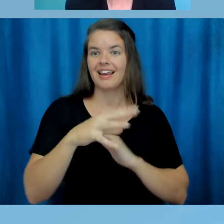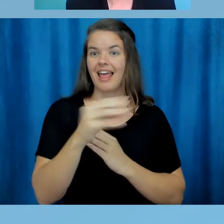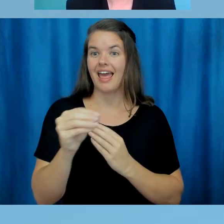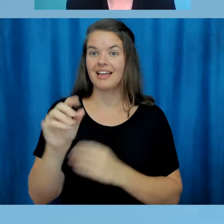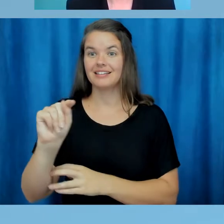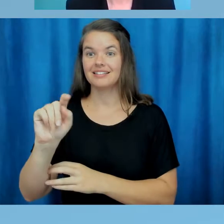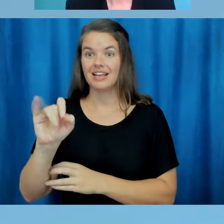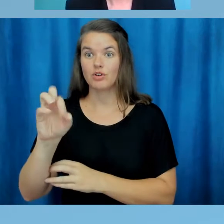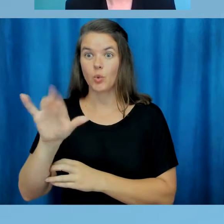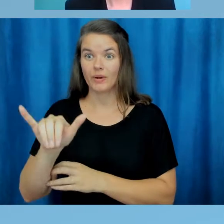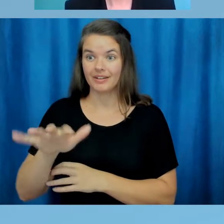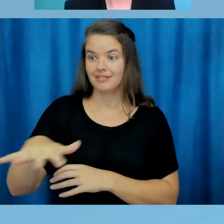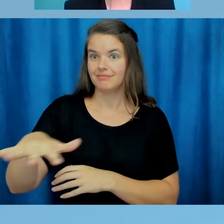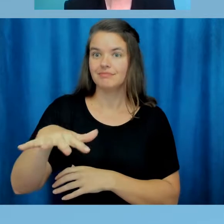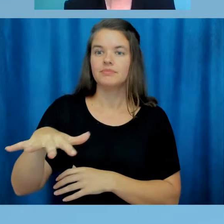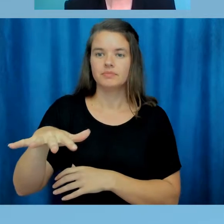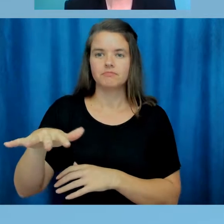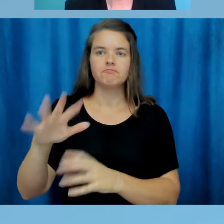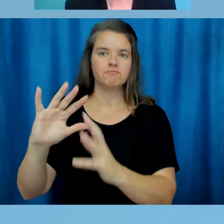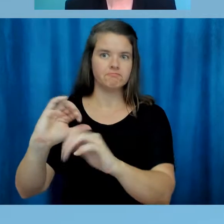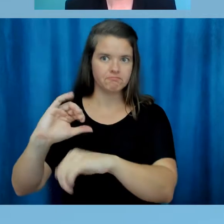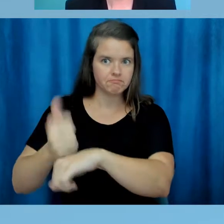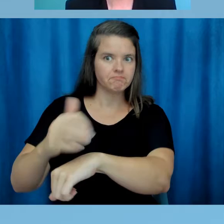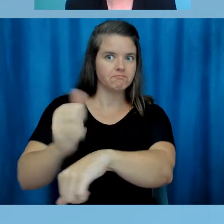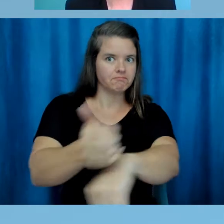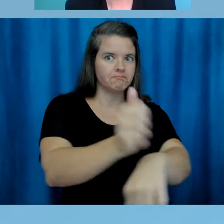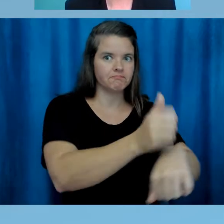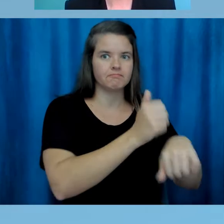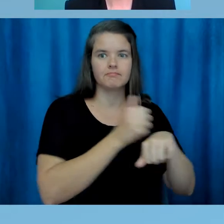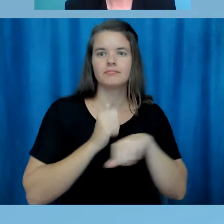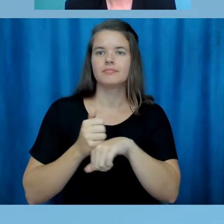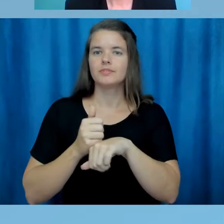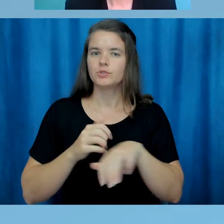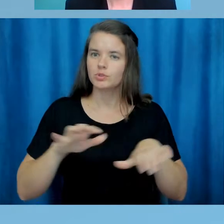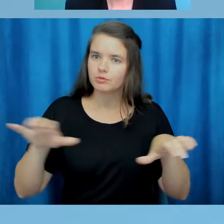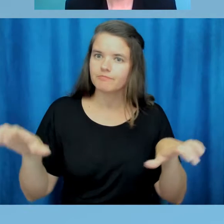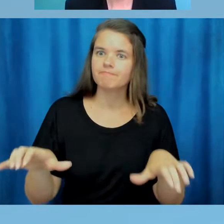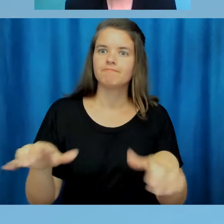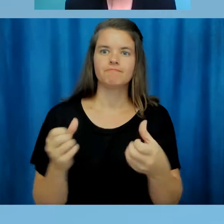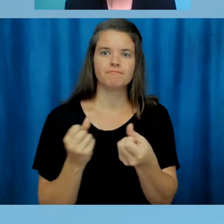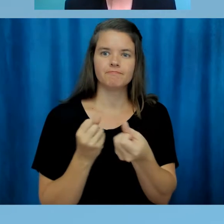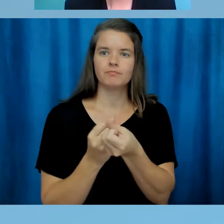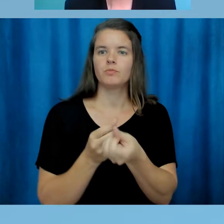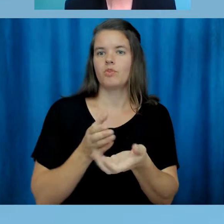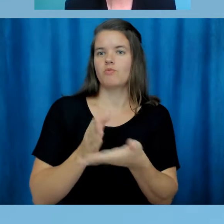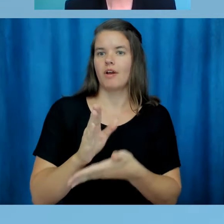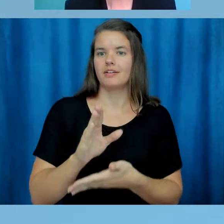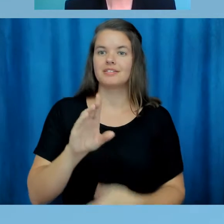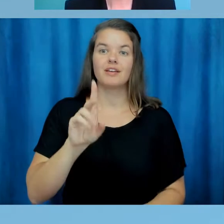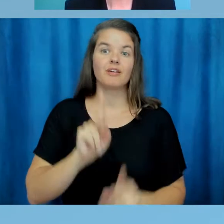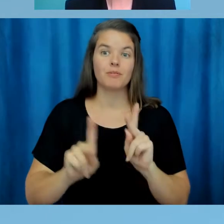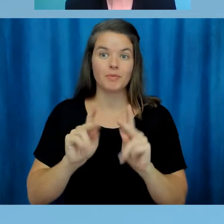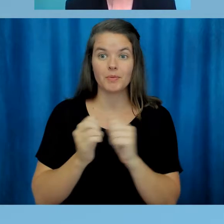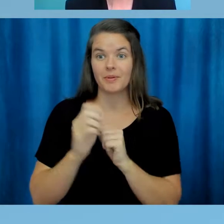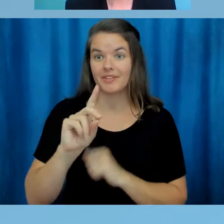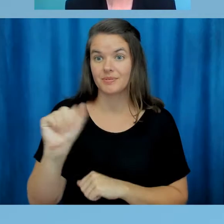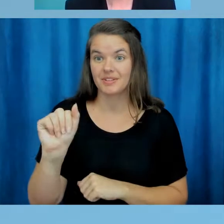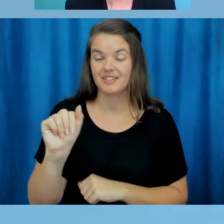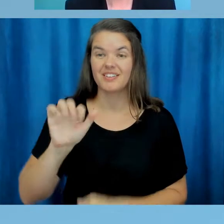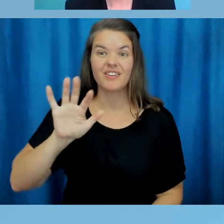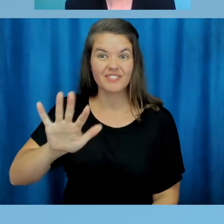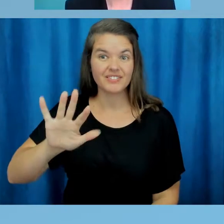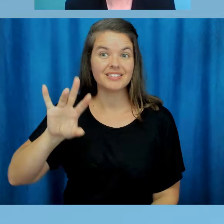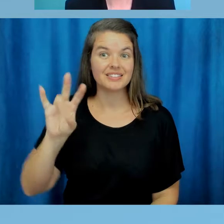to help secure and advance the rights of people with disabilities. So there are 57 P&As in each